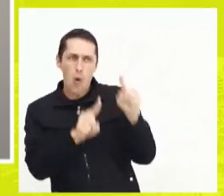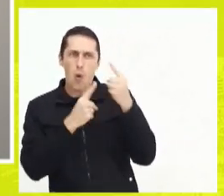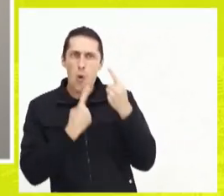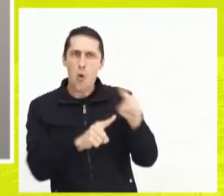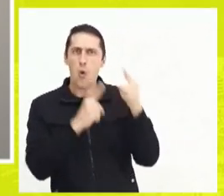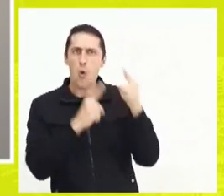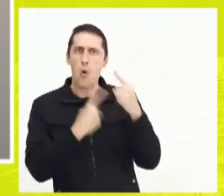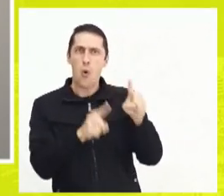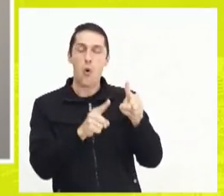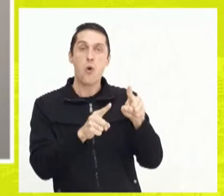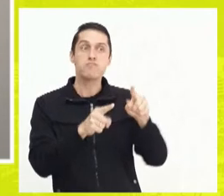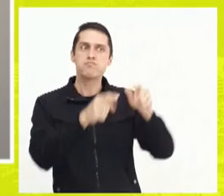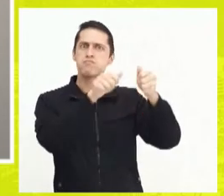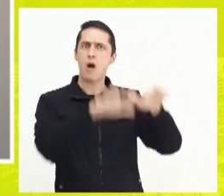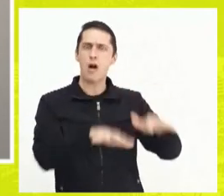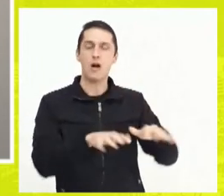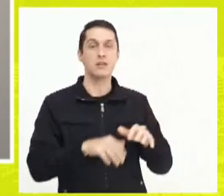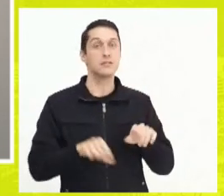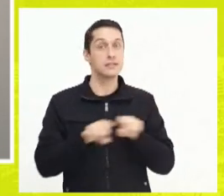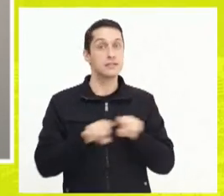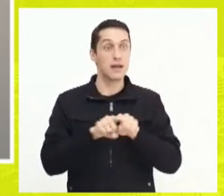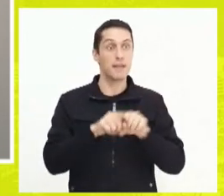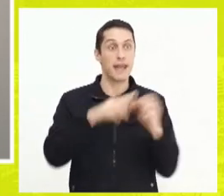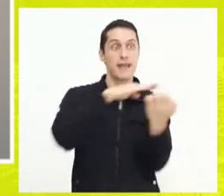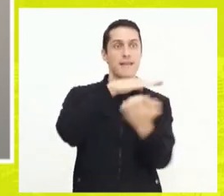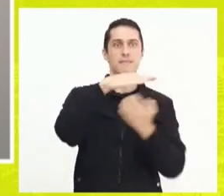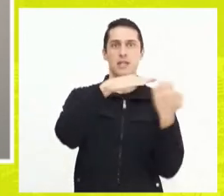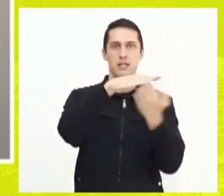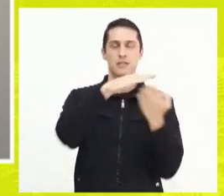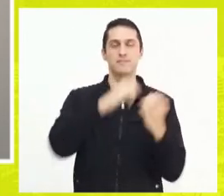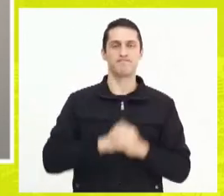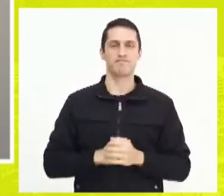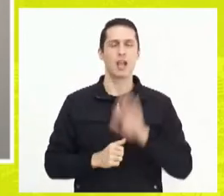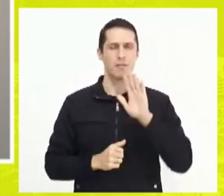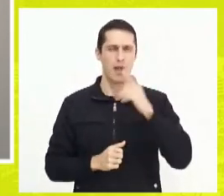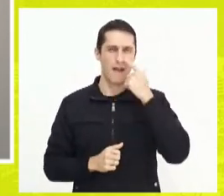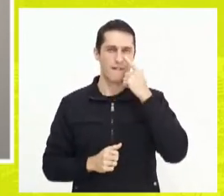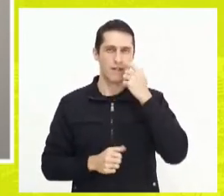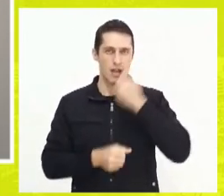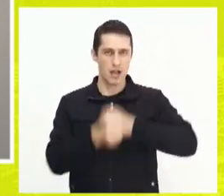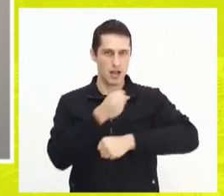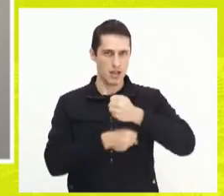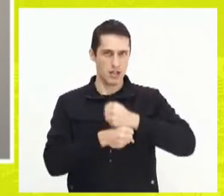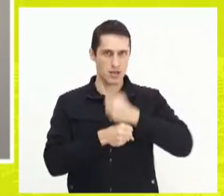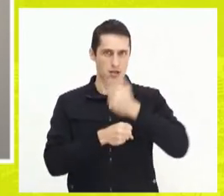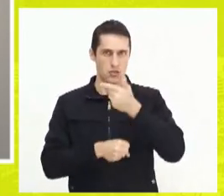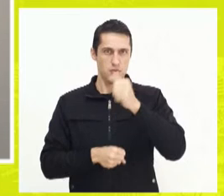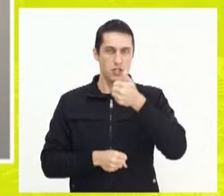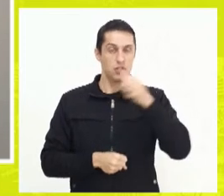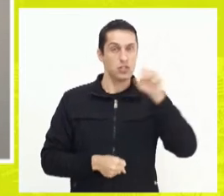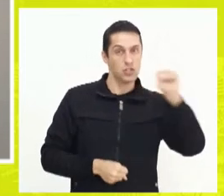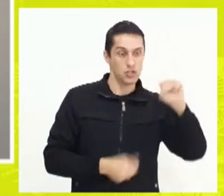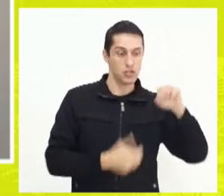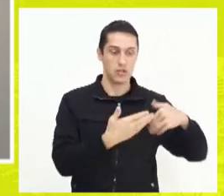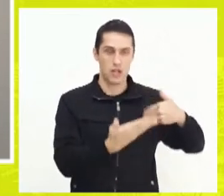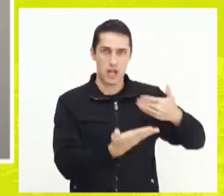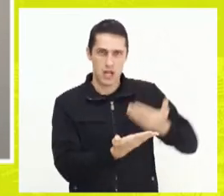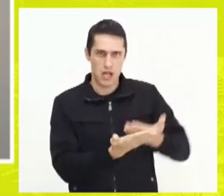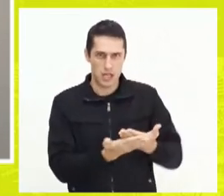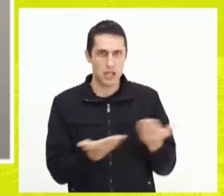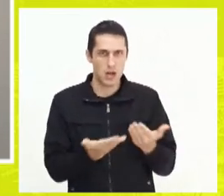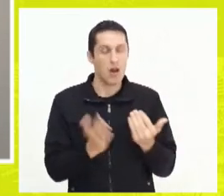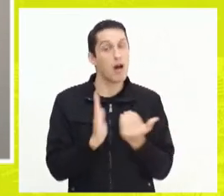dealt with i see a few things have advanced from 2018 to now i am not in the